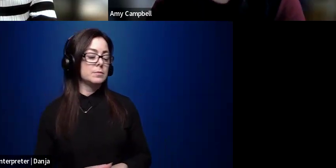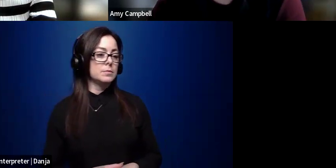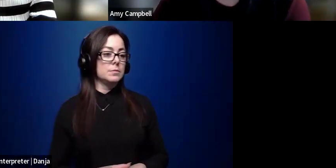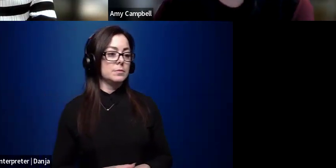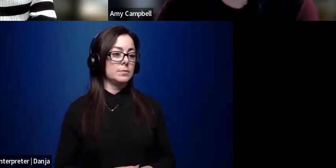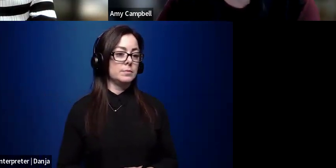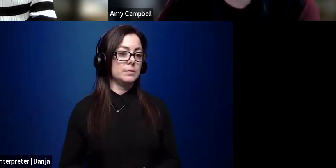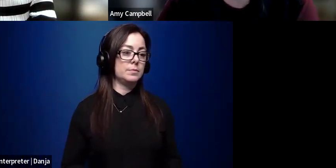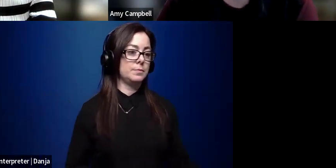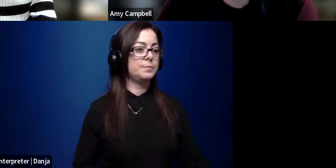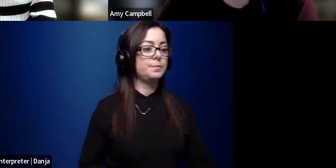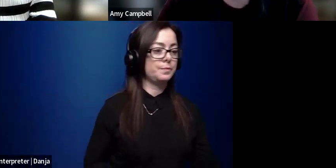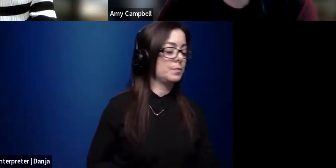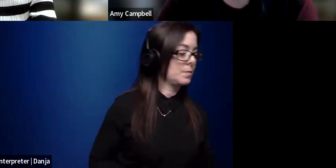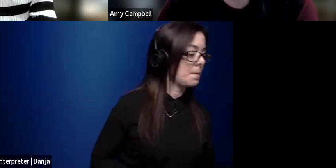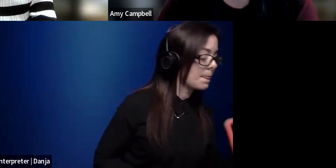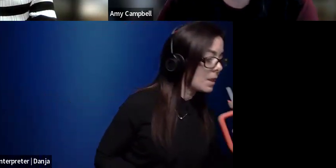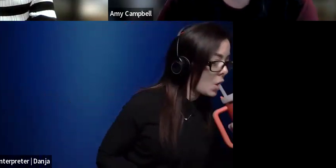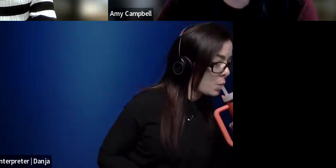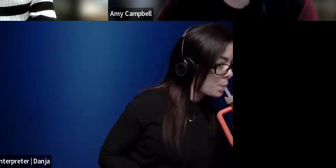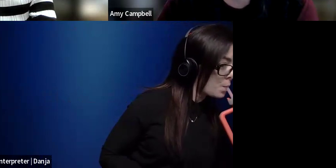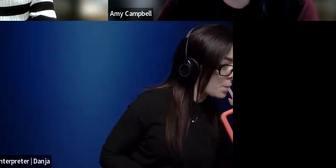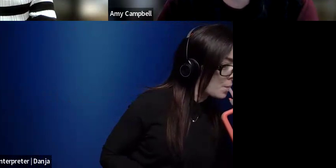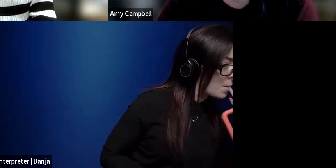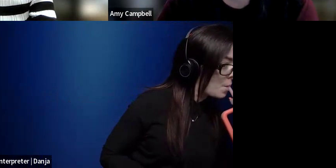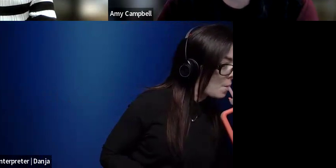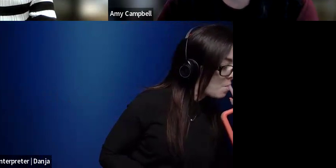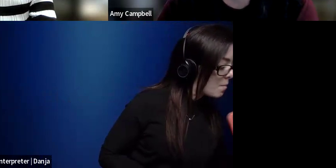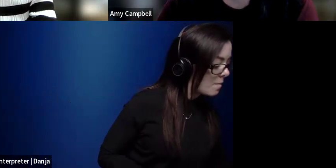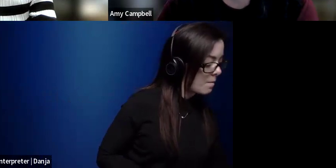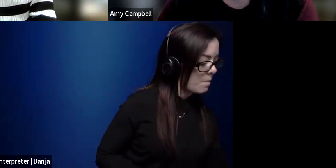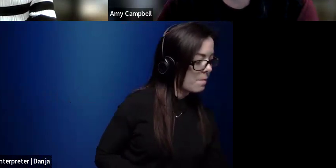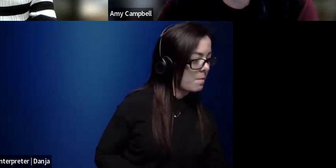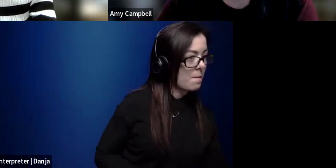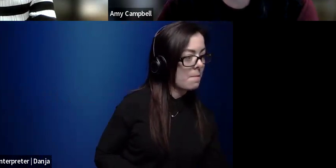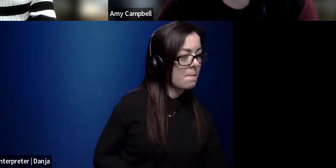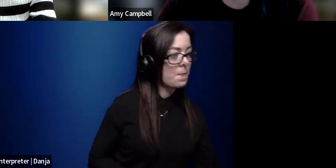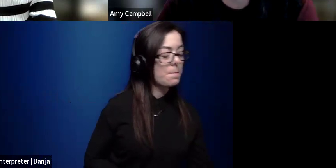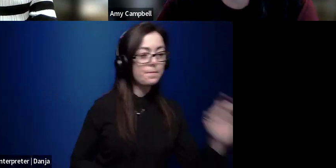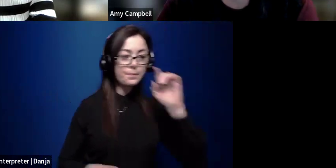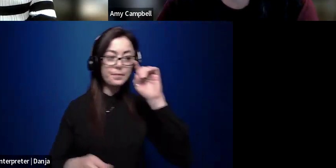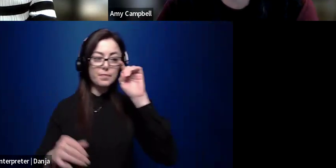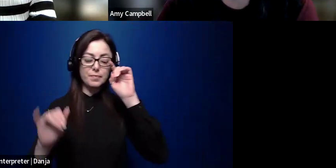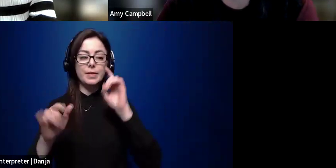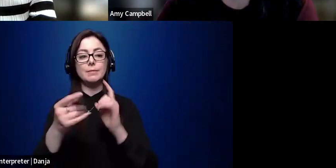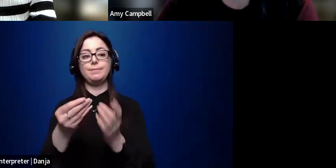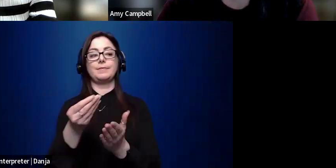The impact on people with disabilities, again, is removing the financial incentive to continue to provide services to that